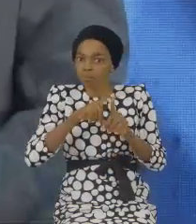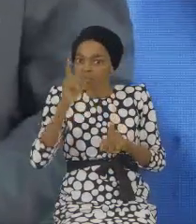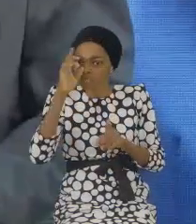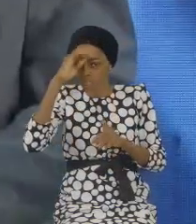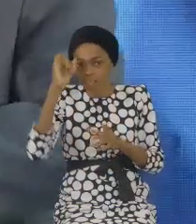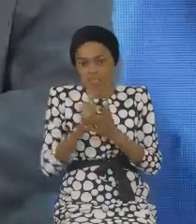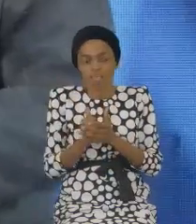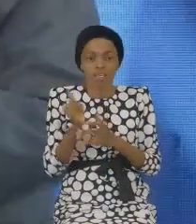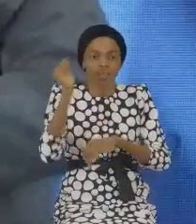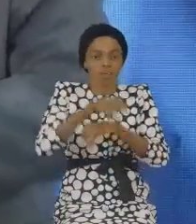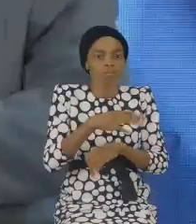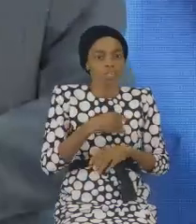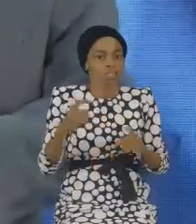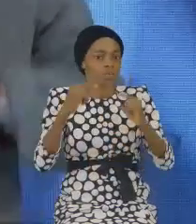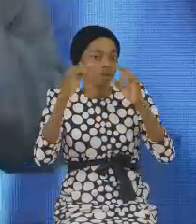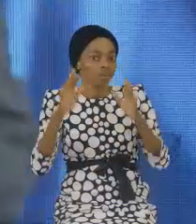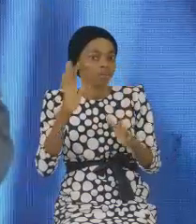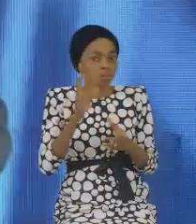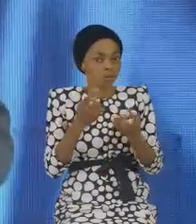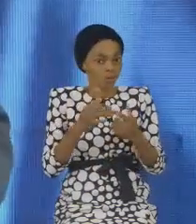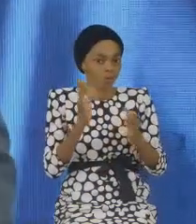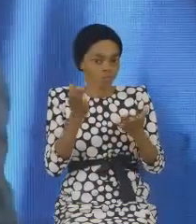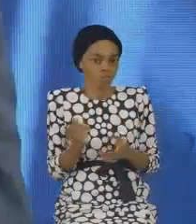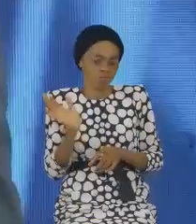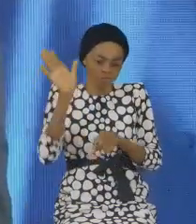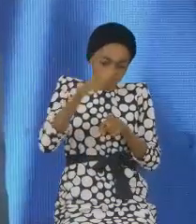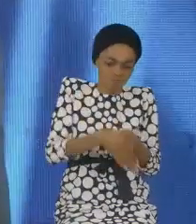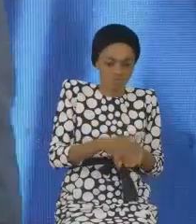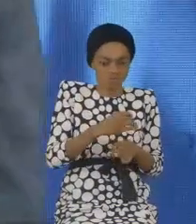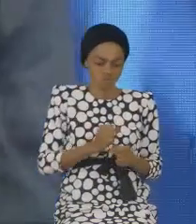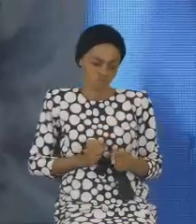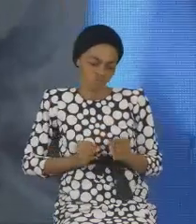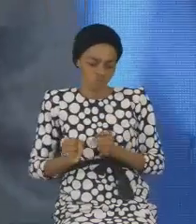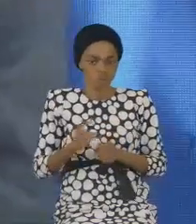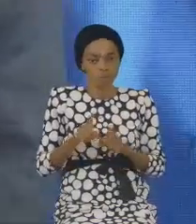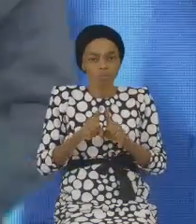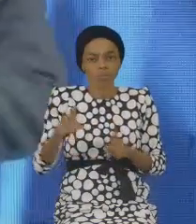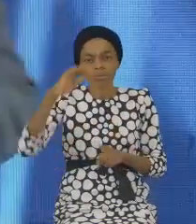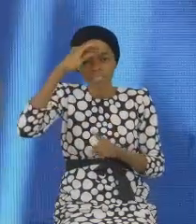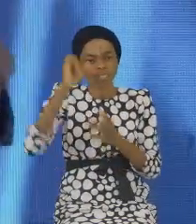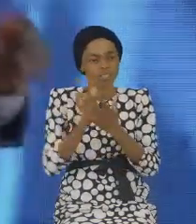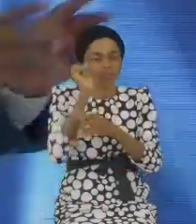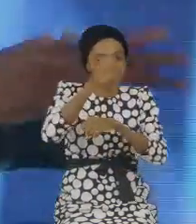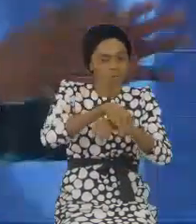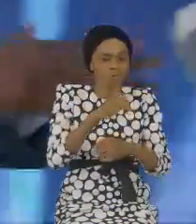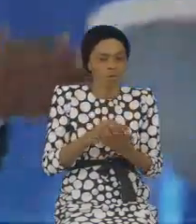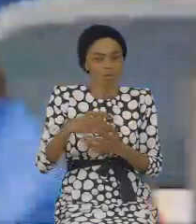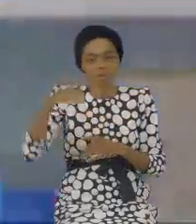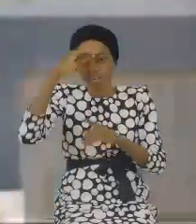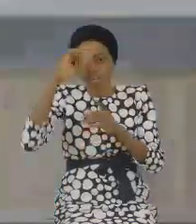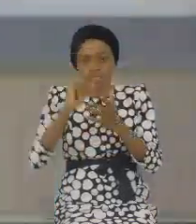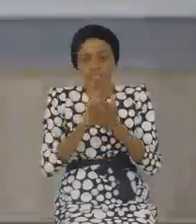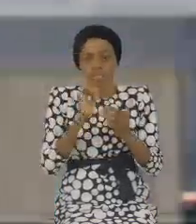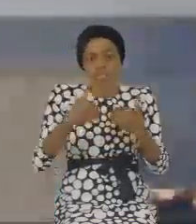and the Amalekites will come and will want to subject you and suppress you. But he that overcometh, he that is having